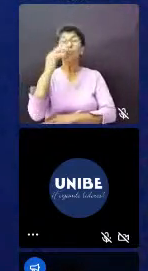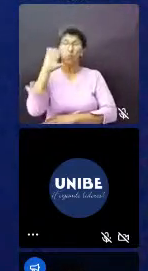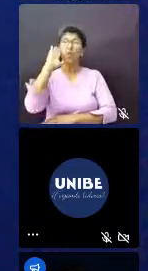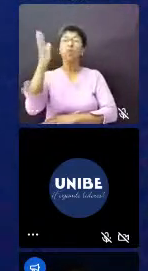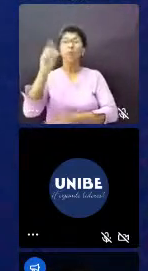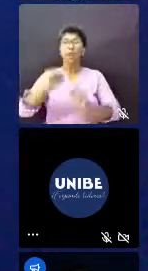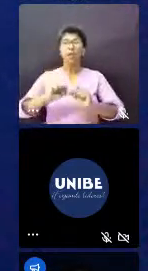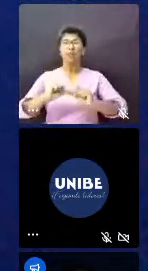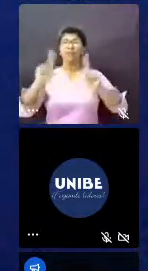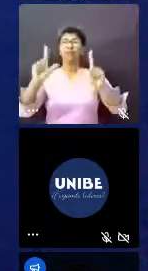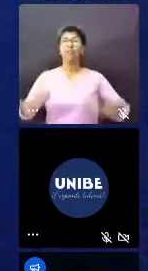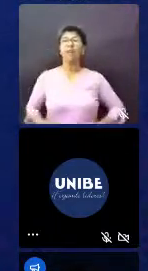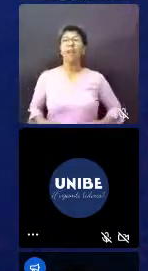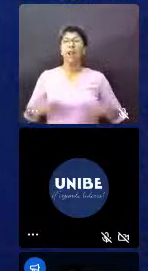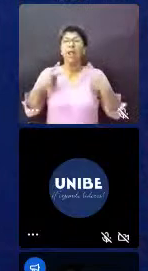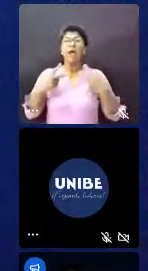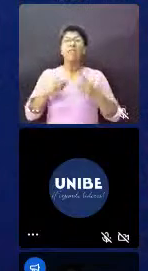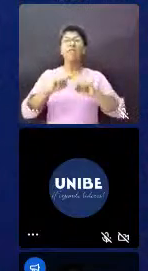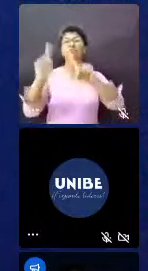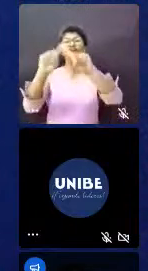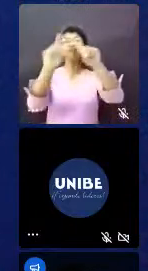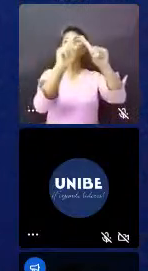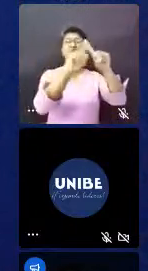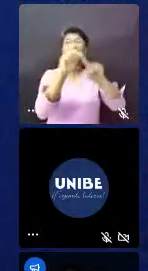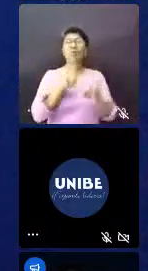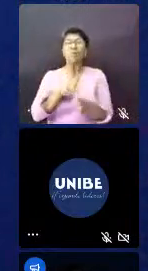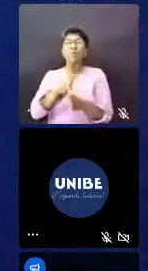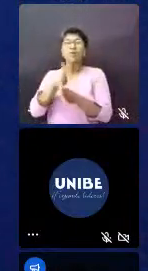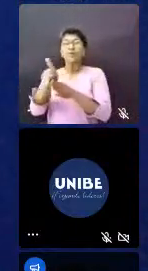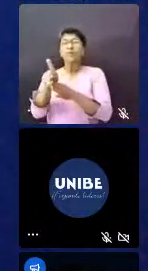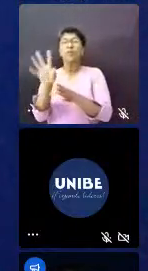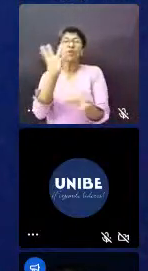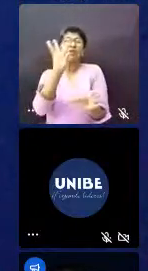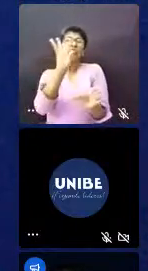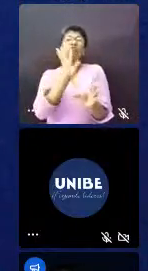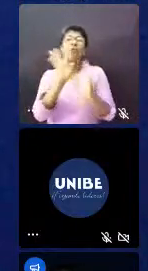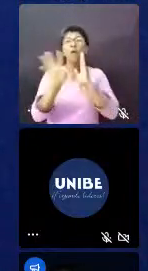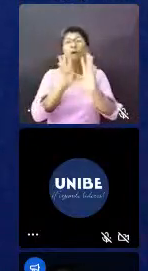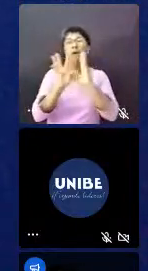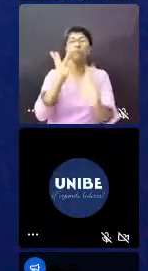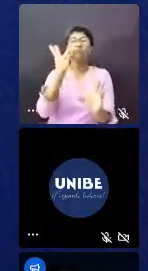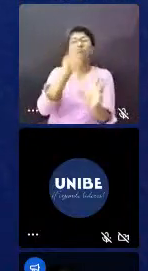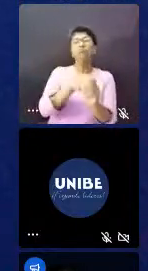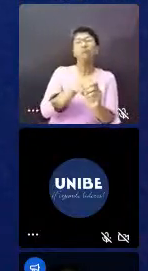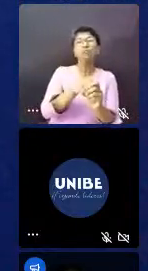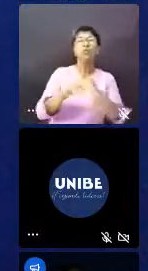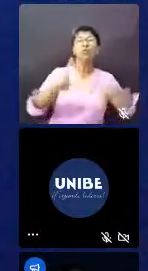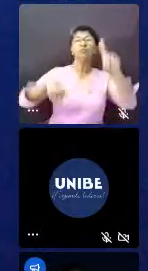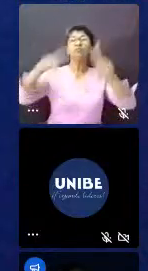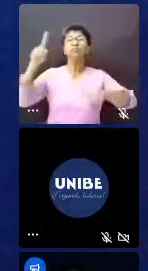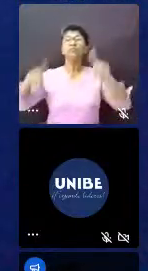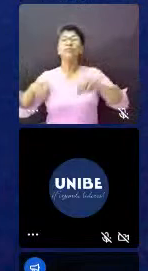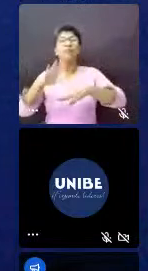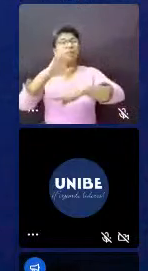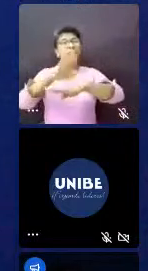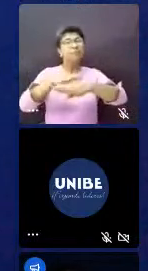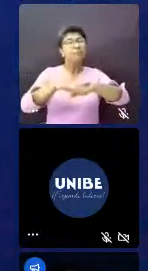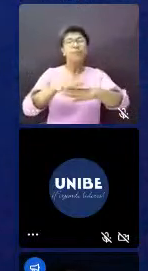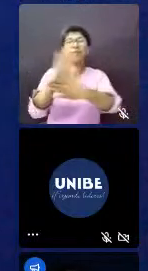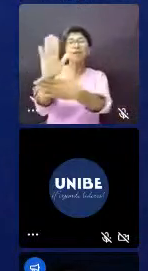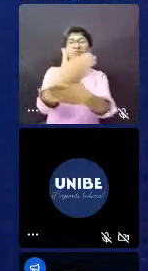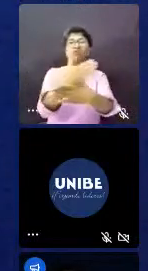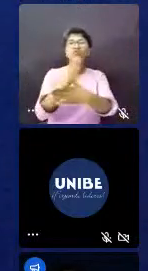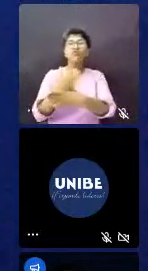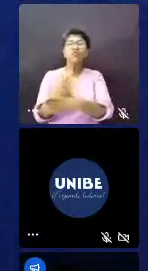sessions with professionals from multiple backgrounds to talk about inclusion, diversity, to bring awareness, share